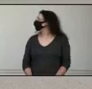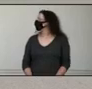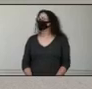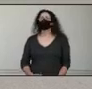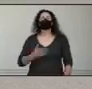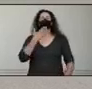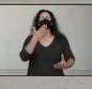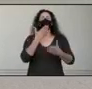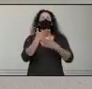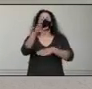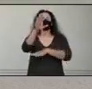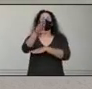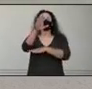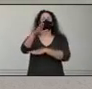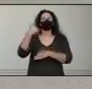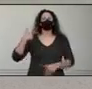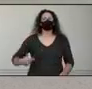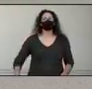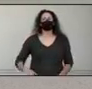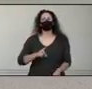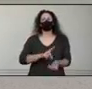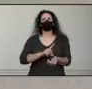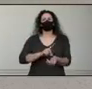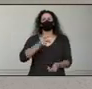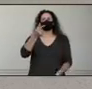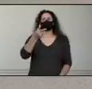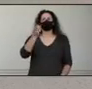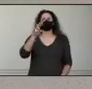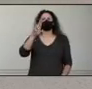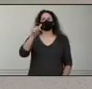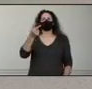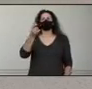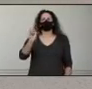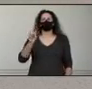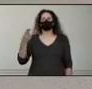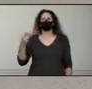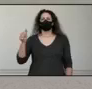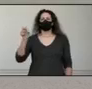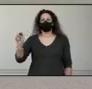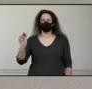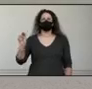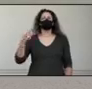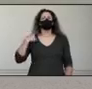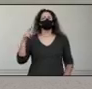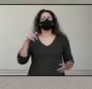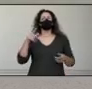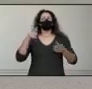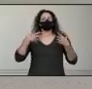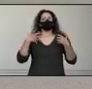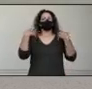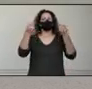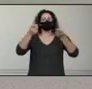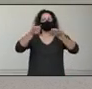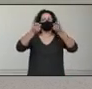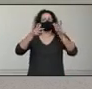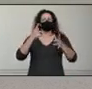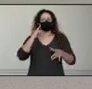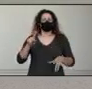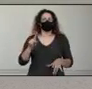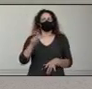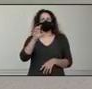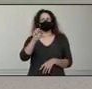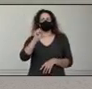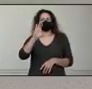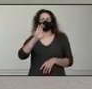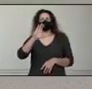Good afternoon. I'm Dr. George Hahn, Deputy Health Officer for the Santa Clara County Public Health Department. Today we're here to